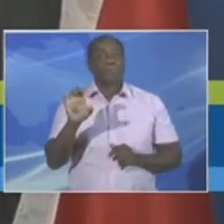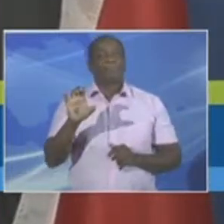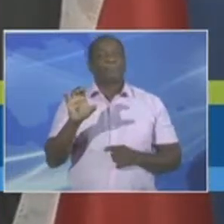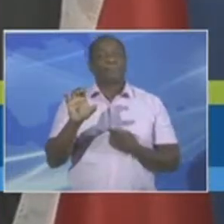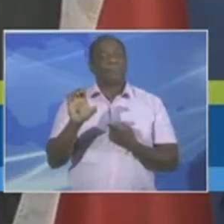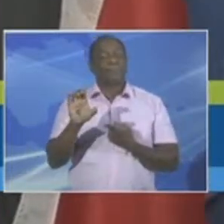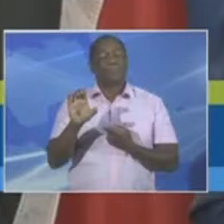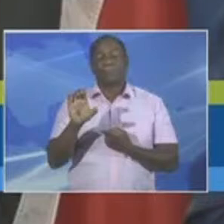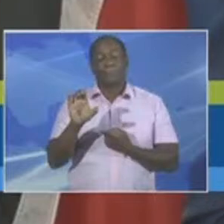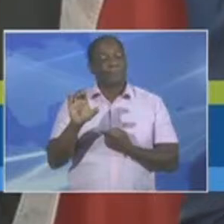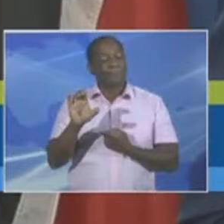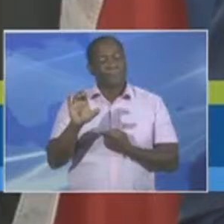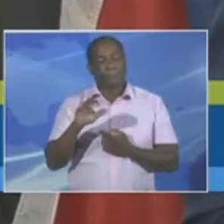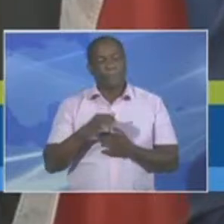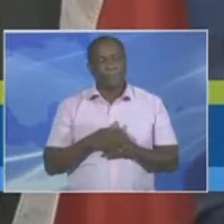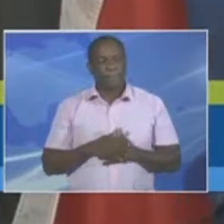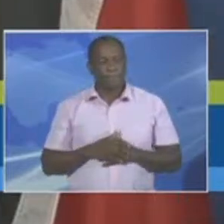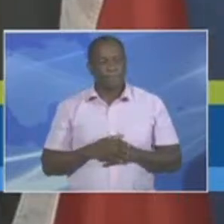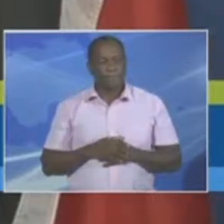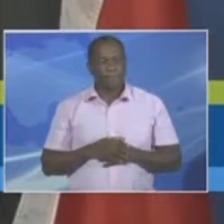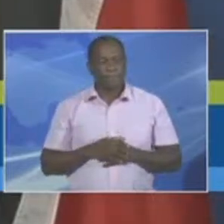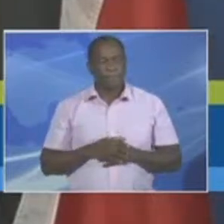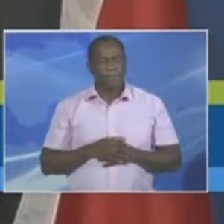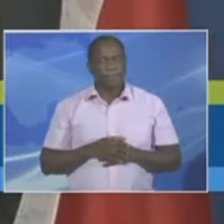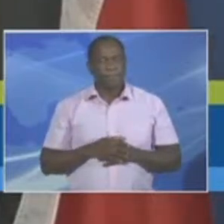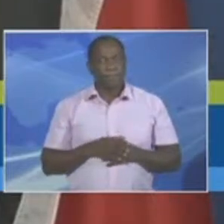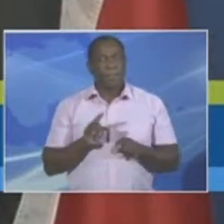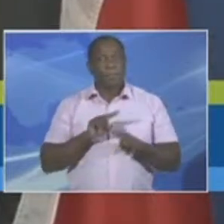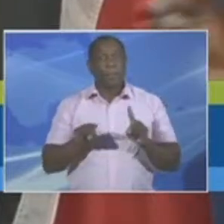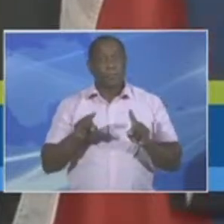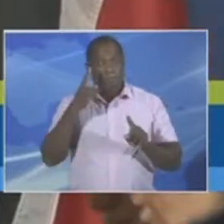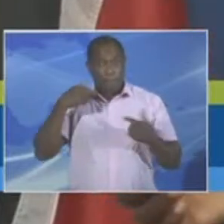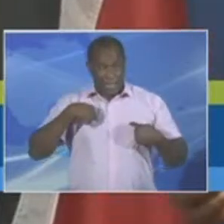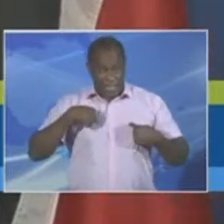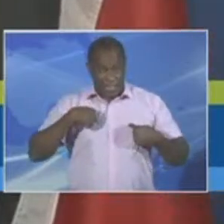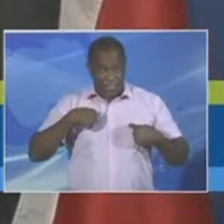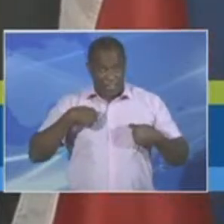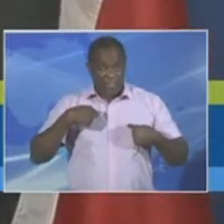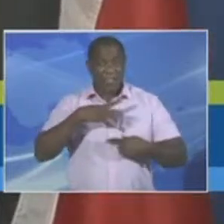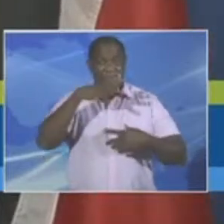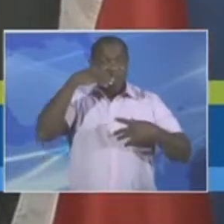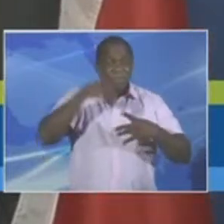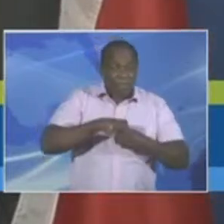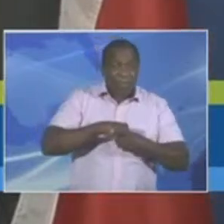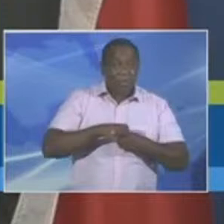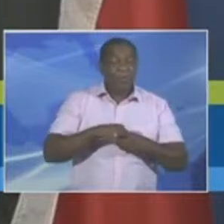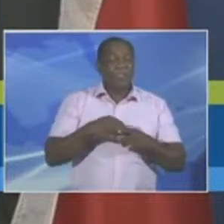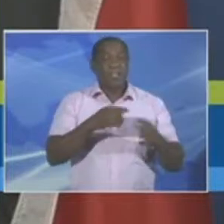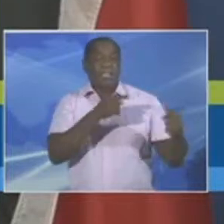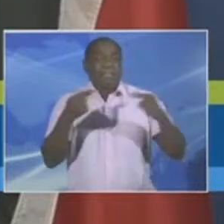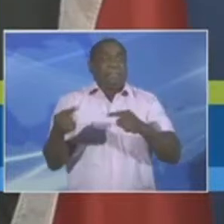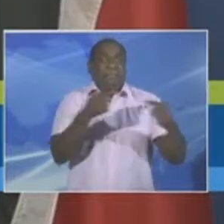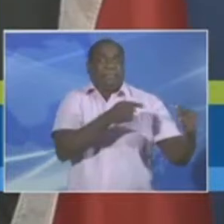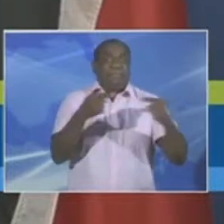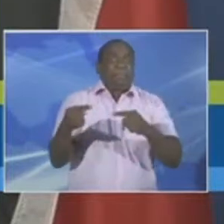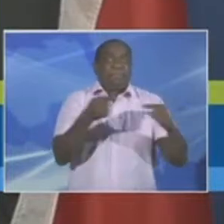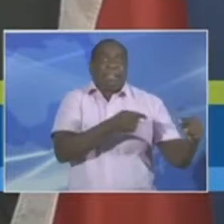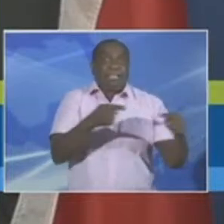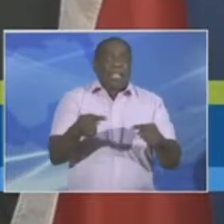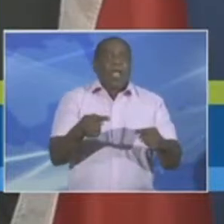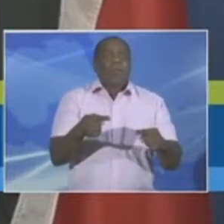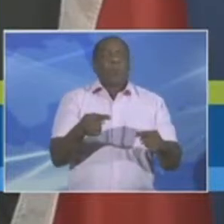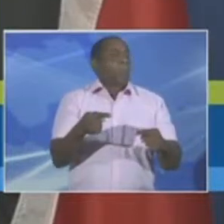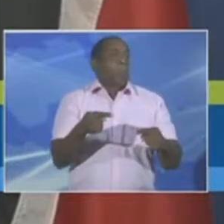will not engage in any toing and froing, except to say a lot of people